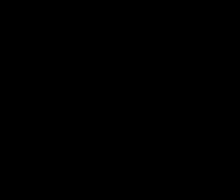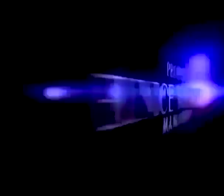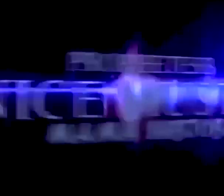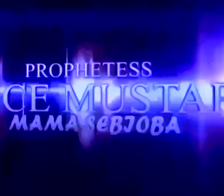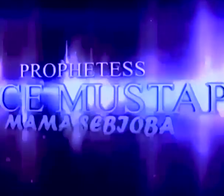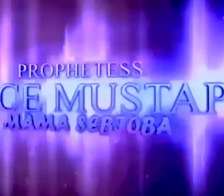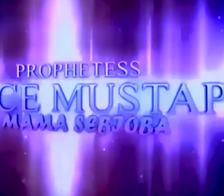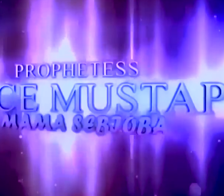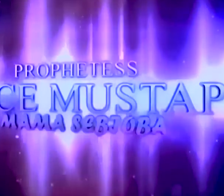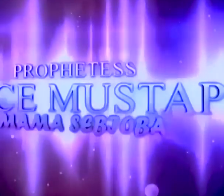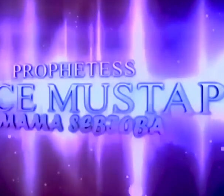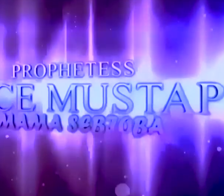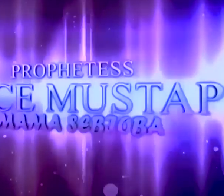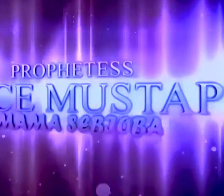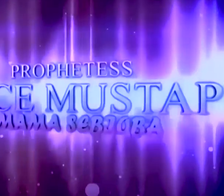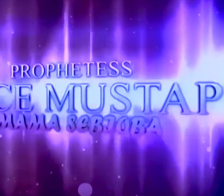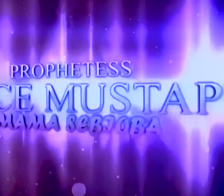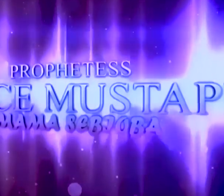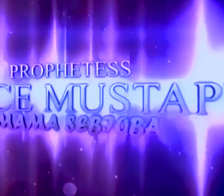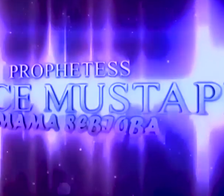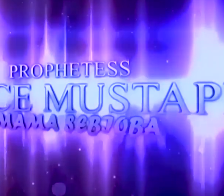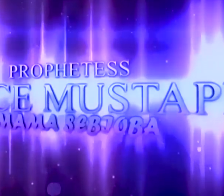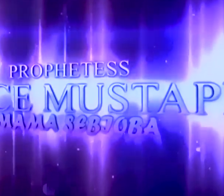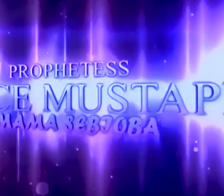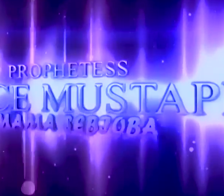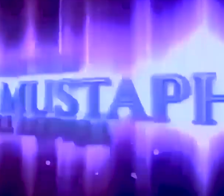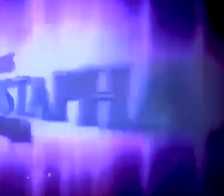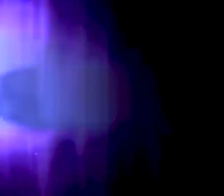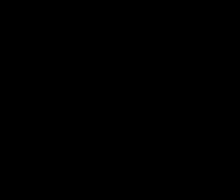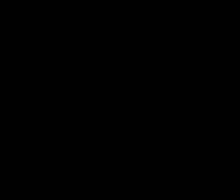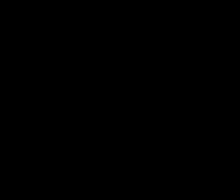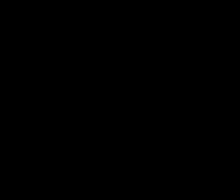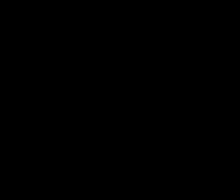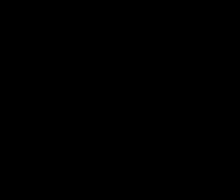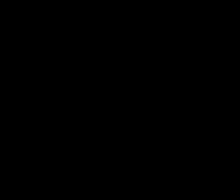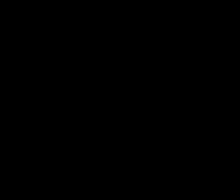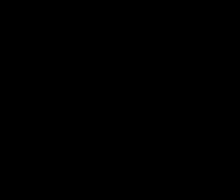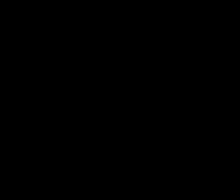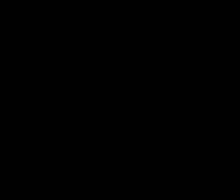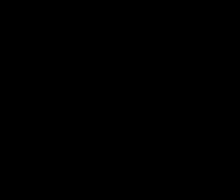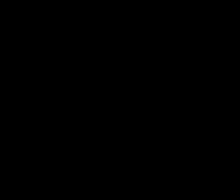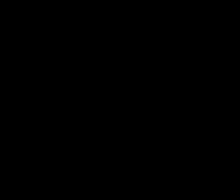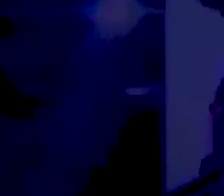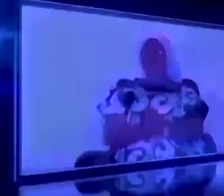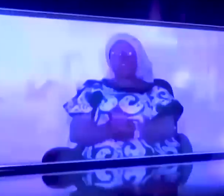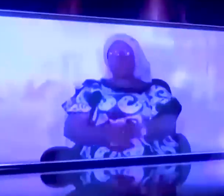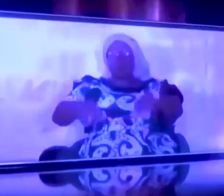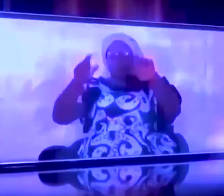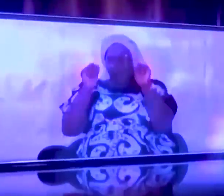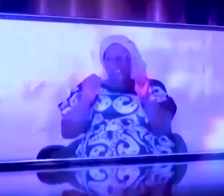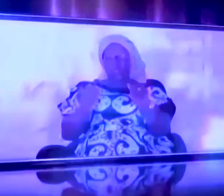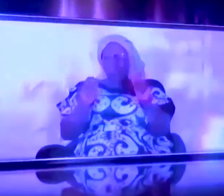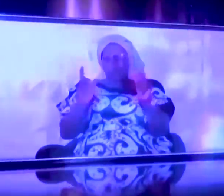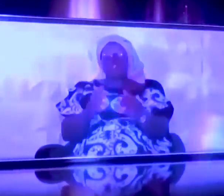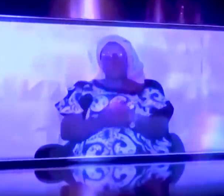aye re ni oruko Jesu lone ani lone loruko Jesu o ya pare amen padia